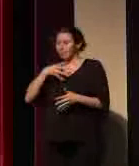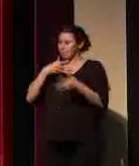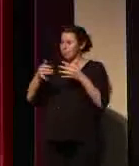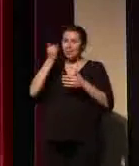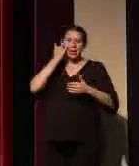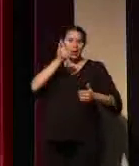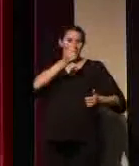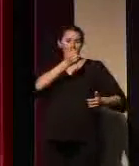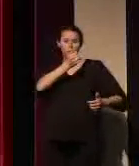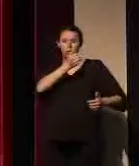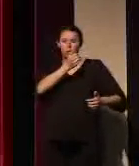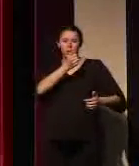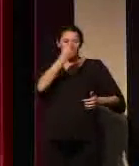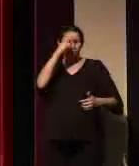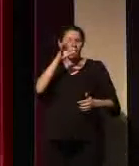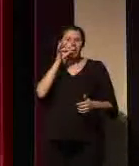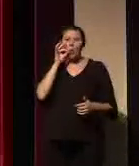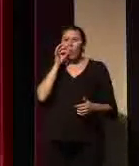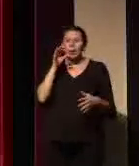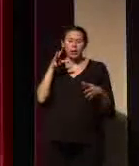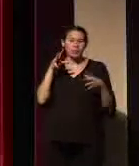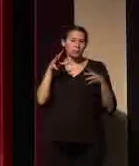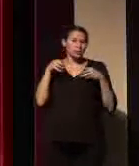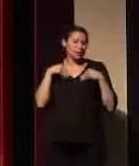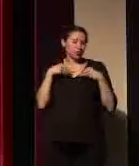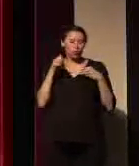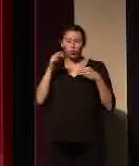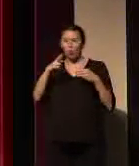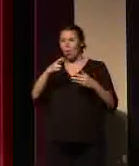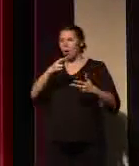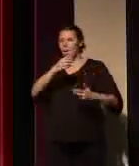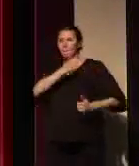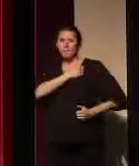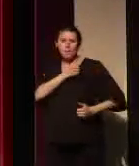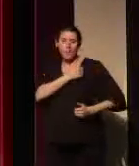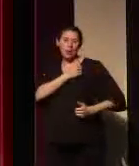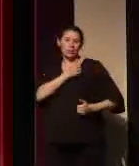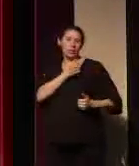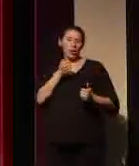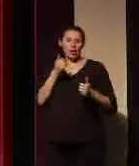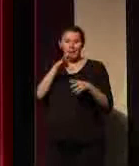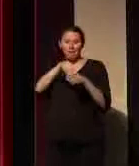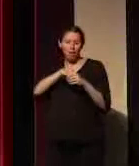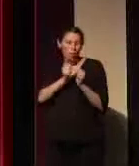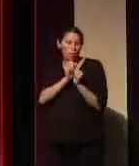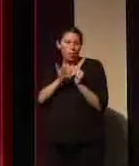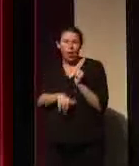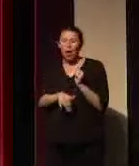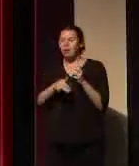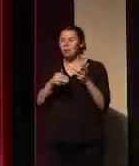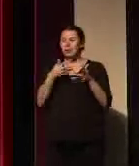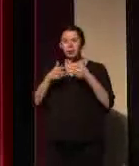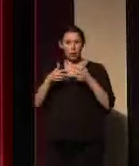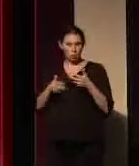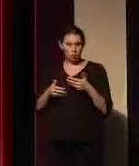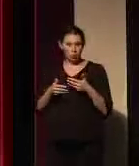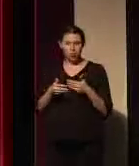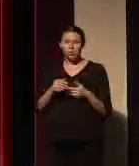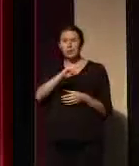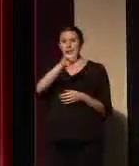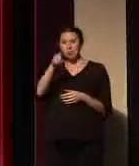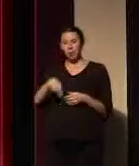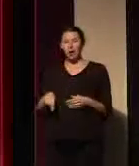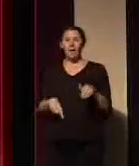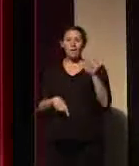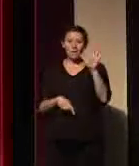marijuana possession. And so I know, for example, in the Zimmerman case, which I covered so closely, there were five white women, and then there was a